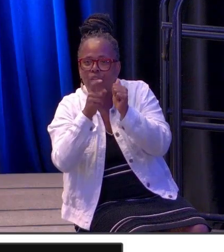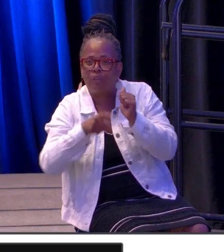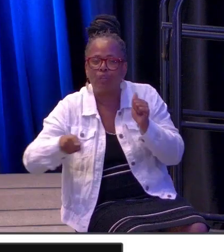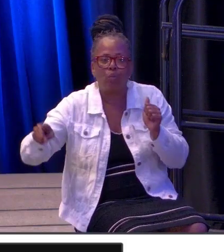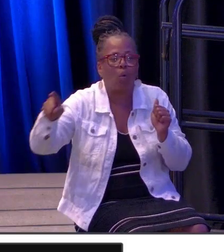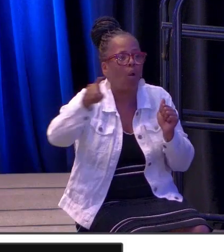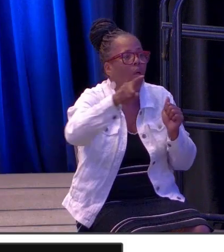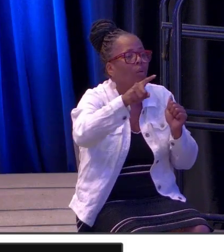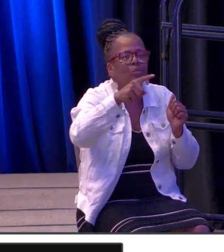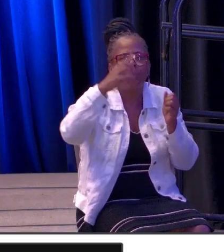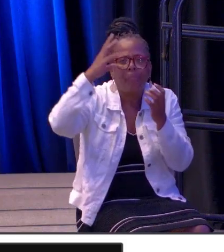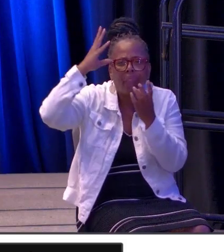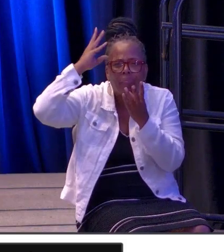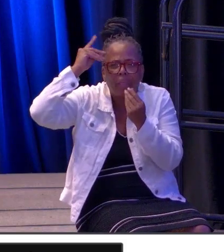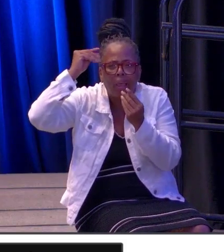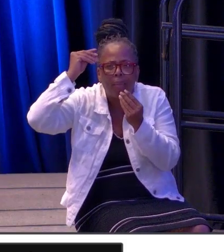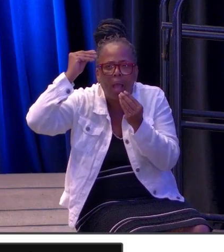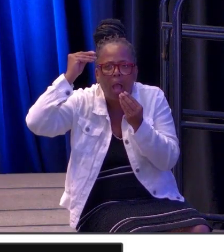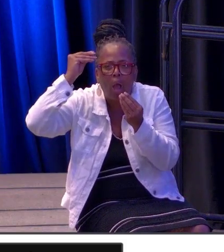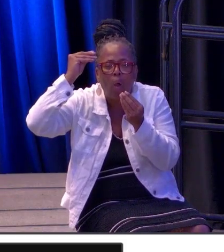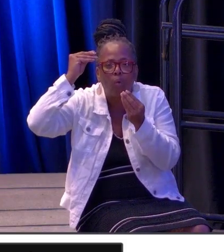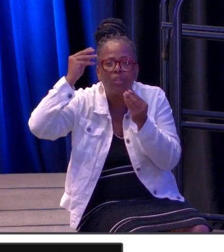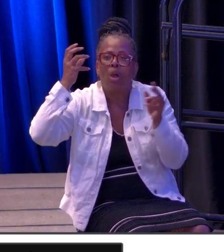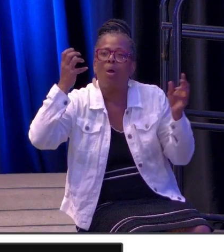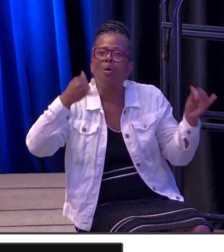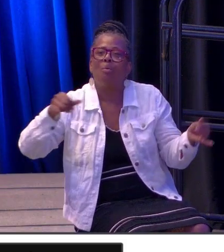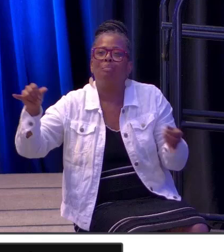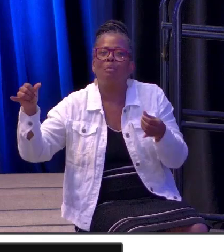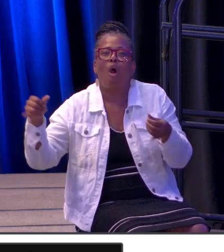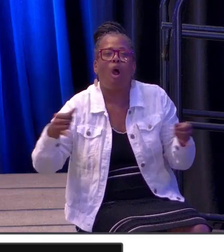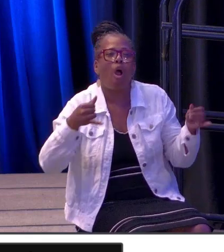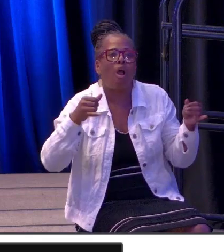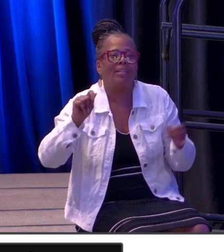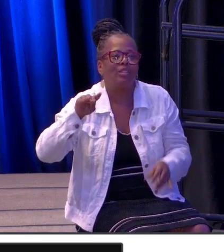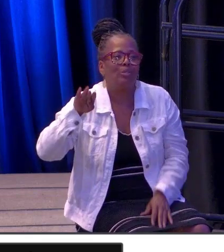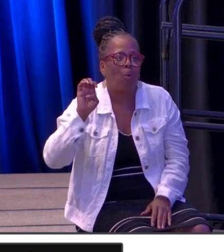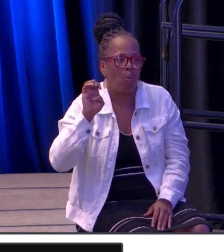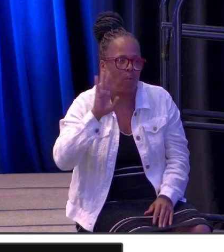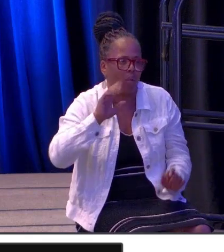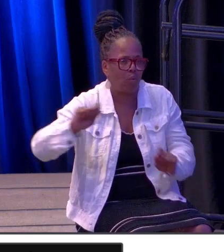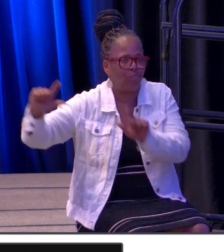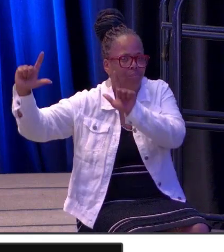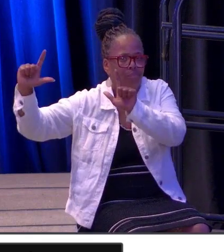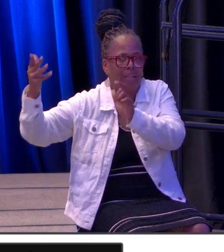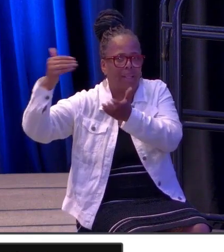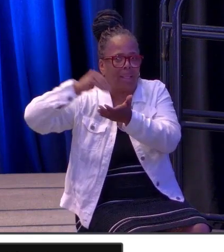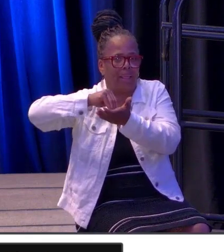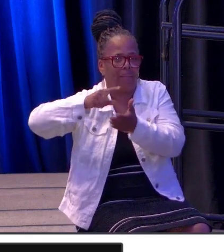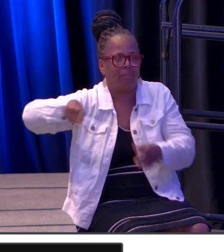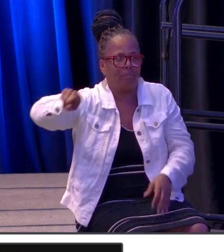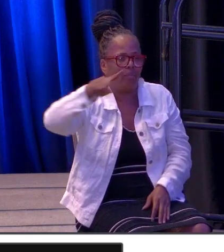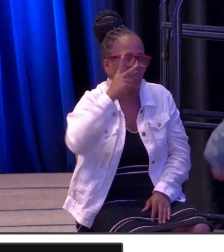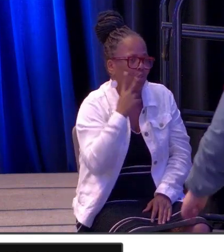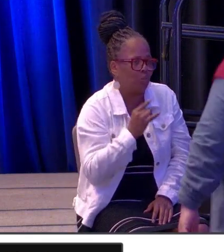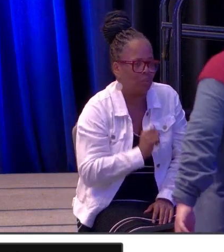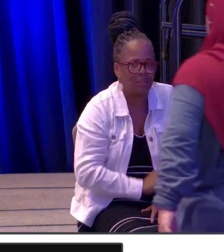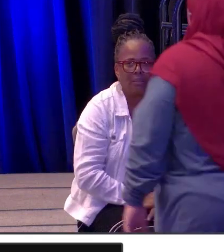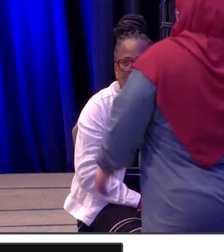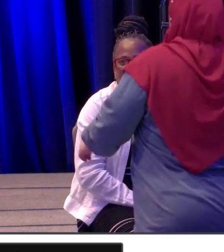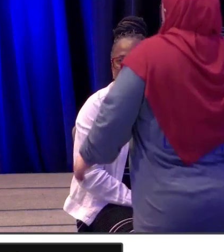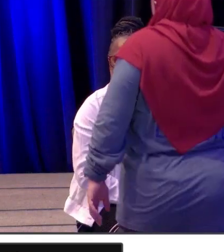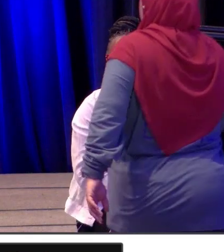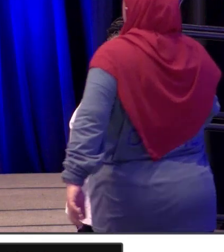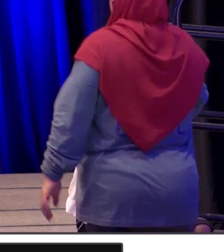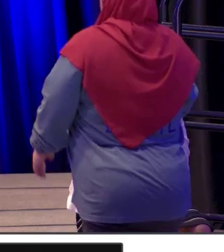think about on our party zone, which I will put back up, I can figure that out.